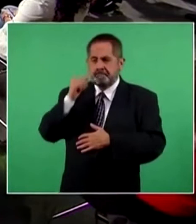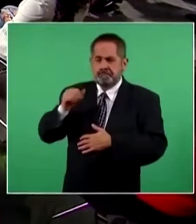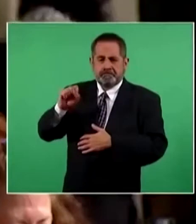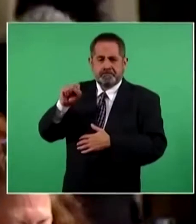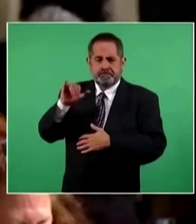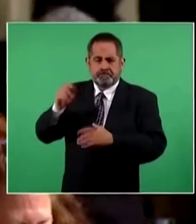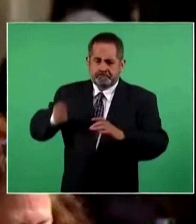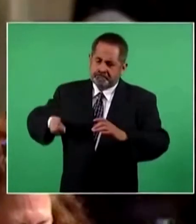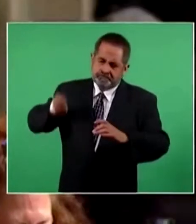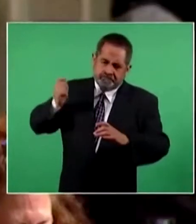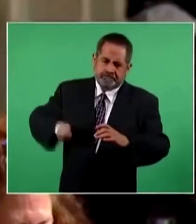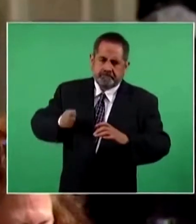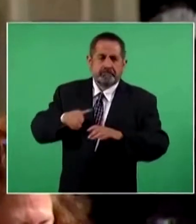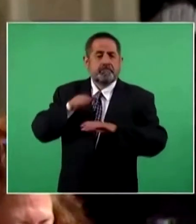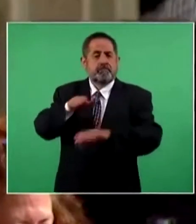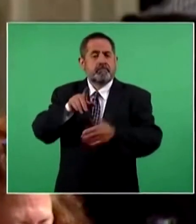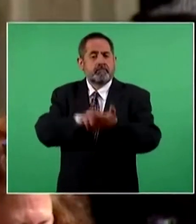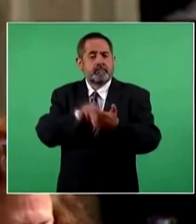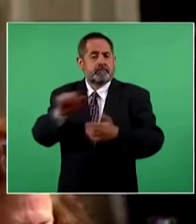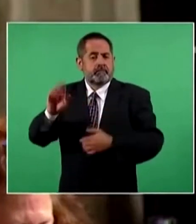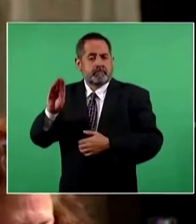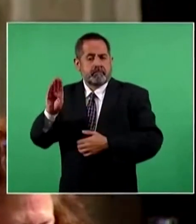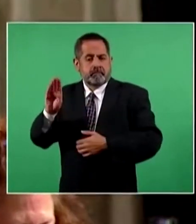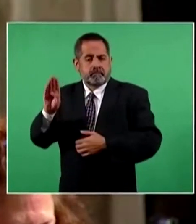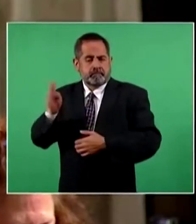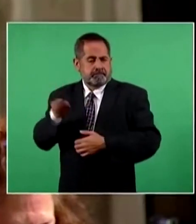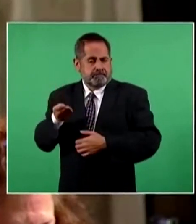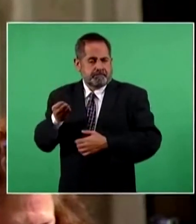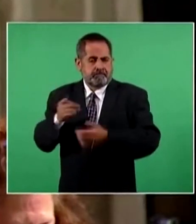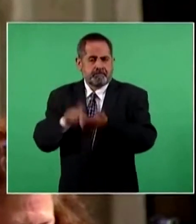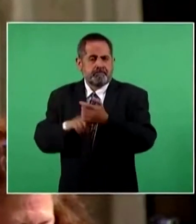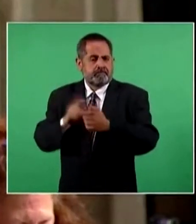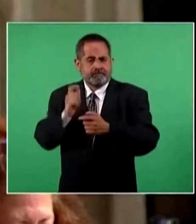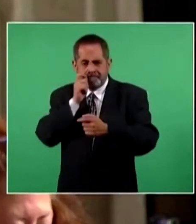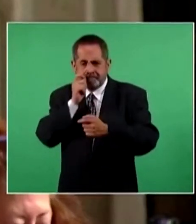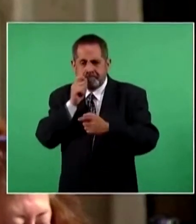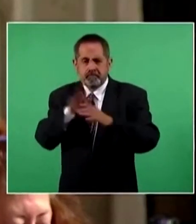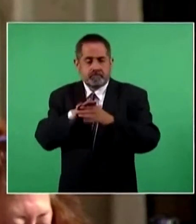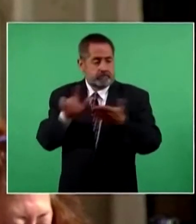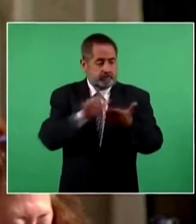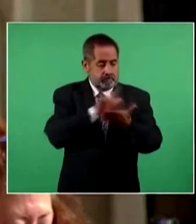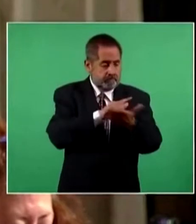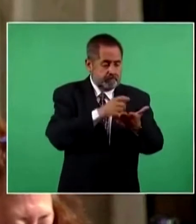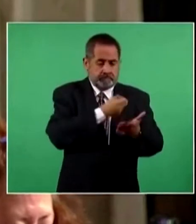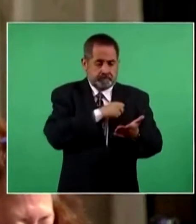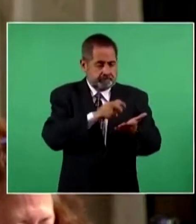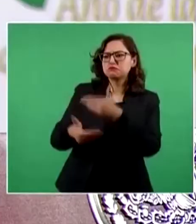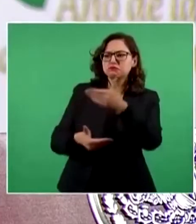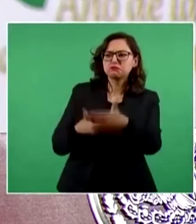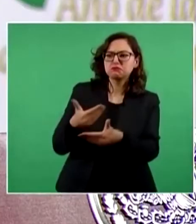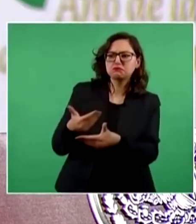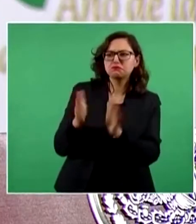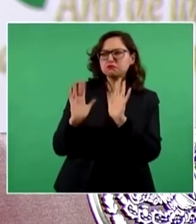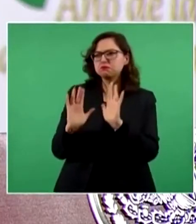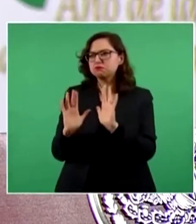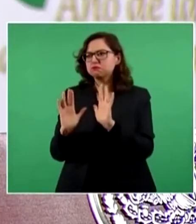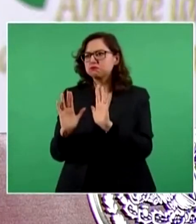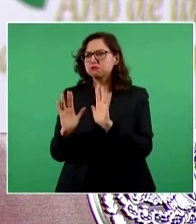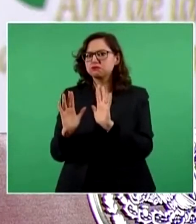country scarred by drug cartel violence. López Obrador said on Monday legalizing weed could help the country. If